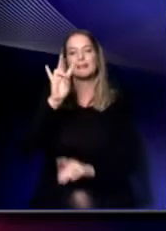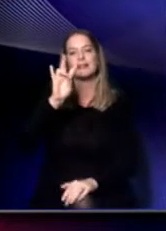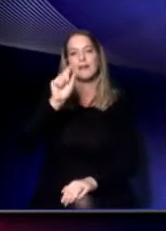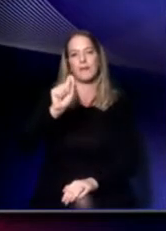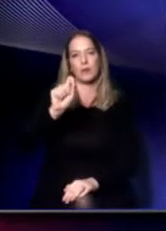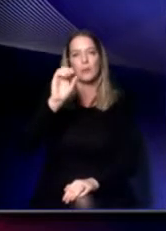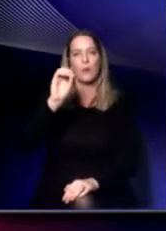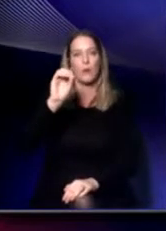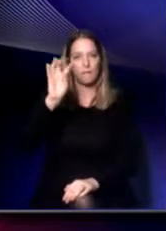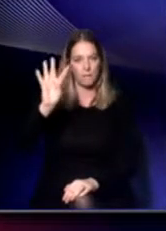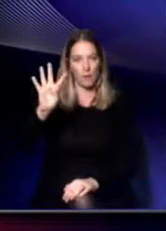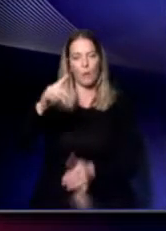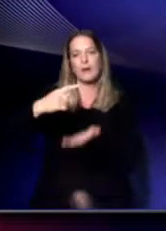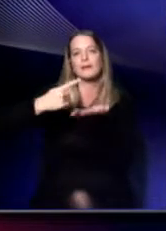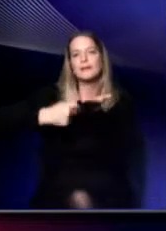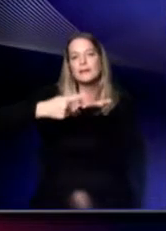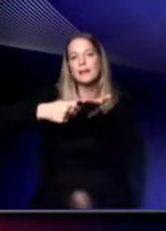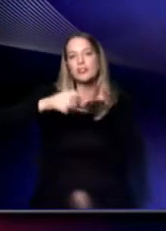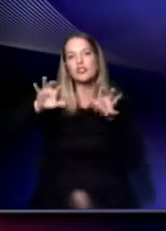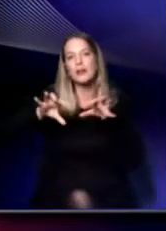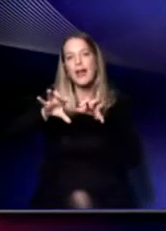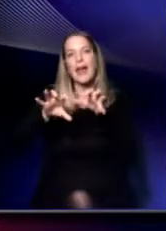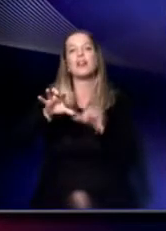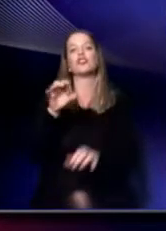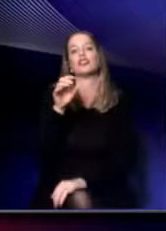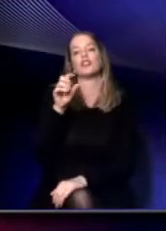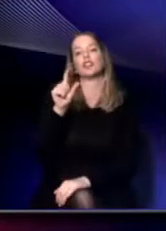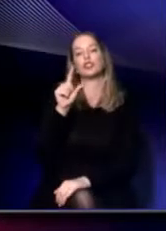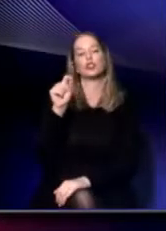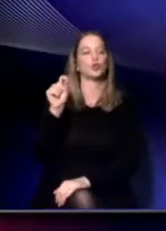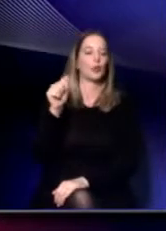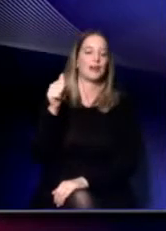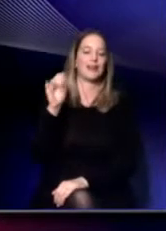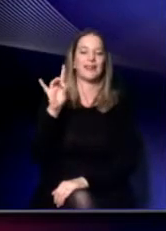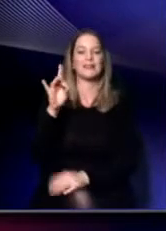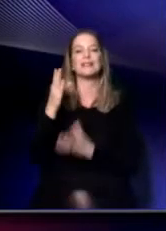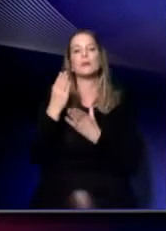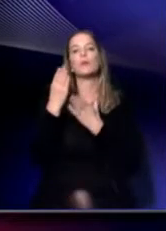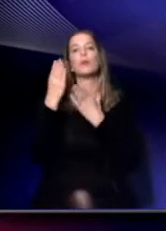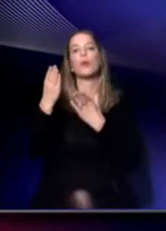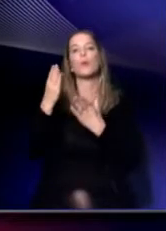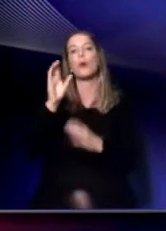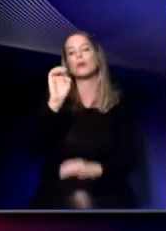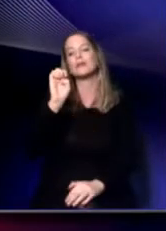7.04, discussion and action item 2018 proposed ECFE legislation.